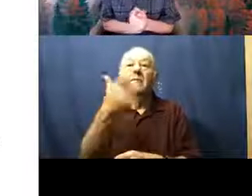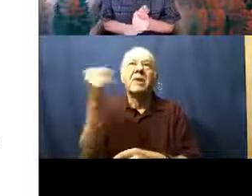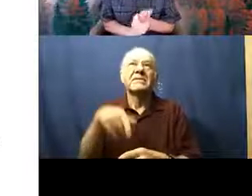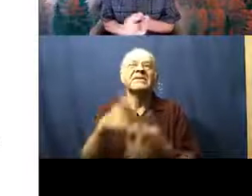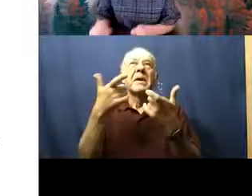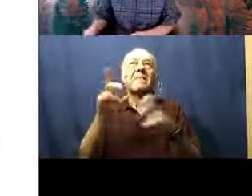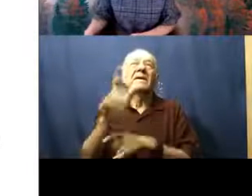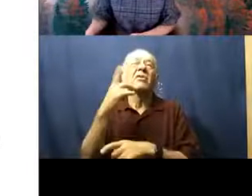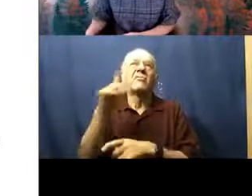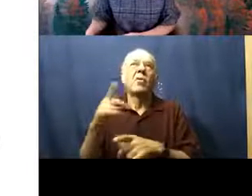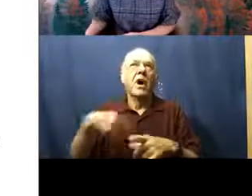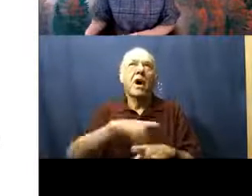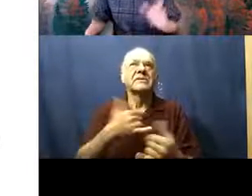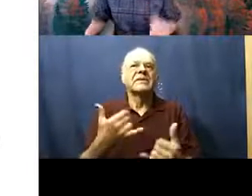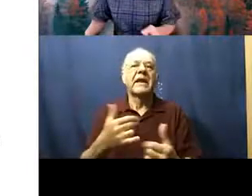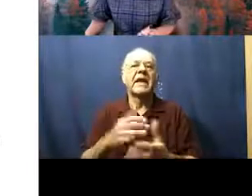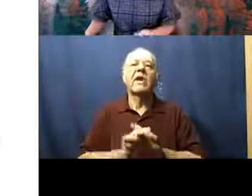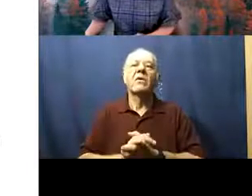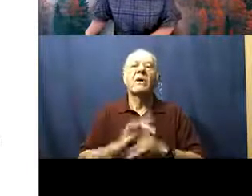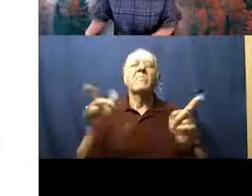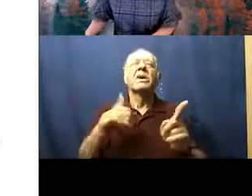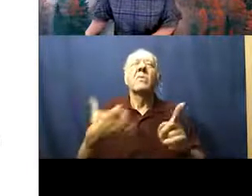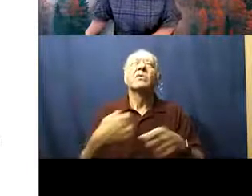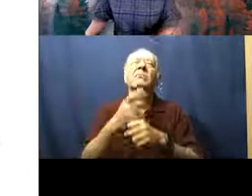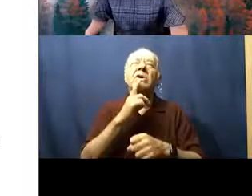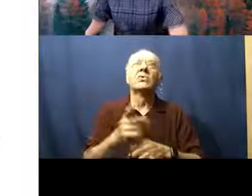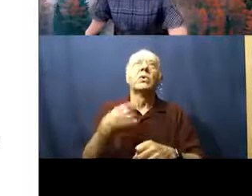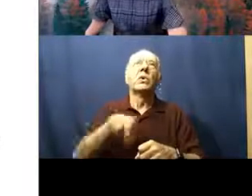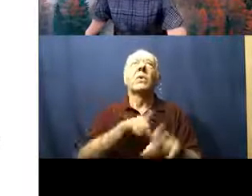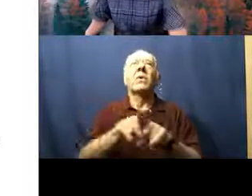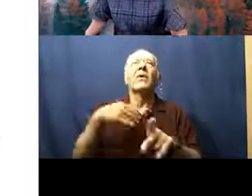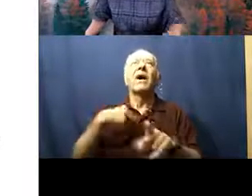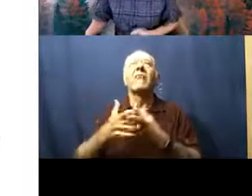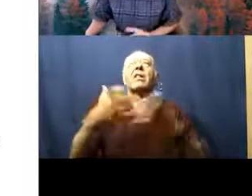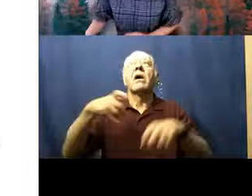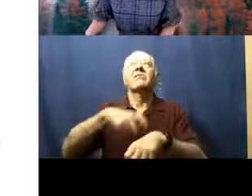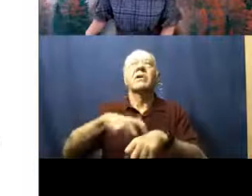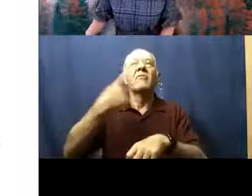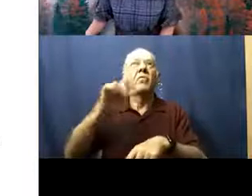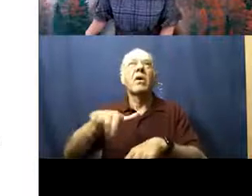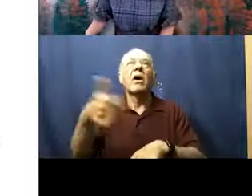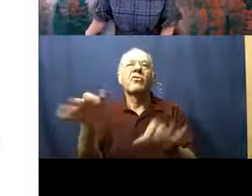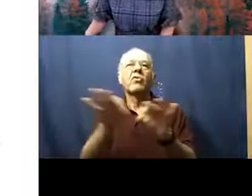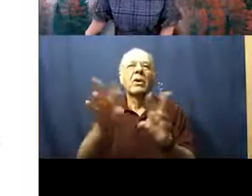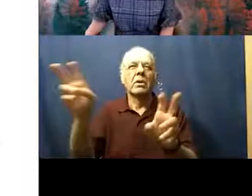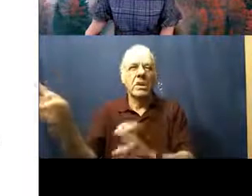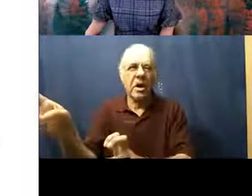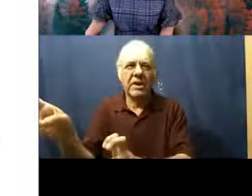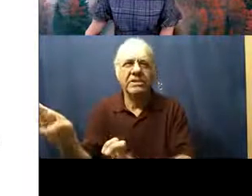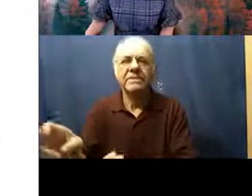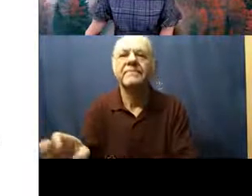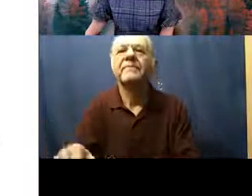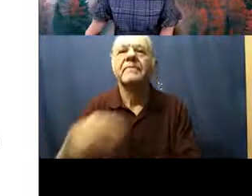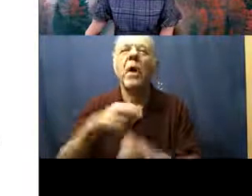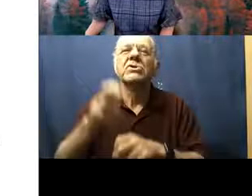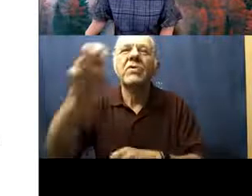big deal for all of us right now. But I want to make sure that we also have lots of time for other critical topics. So I'll jump